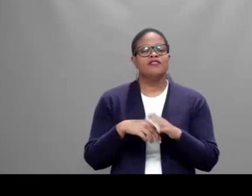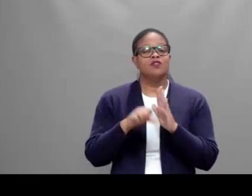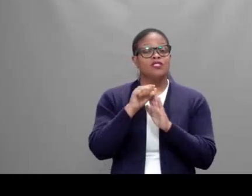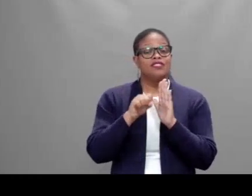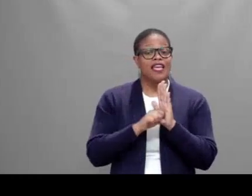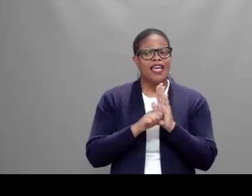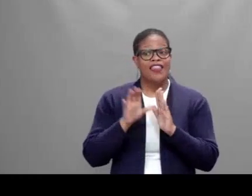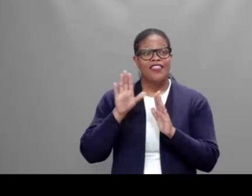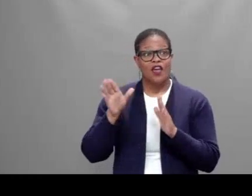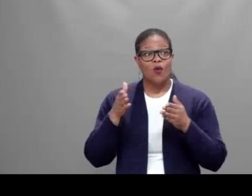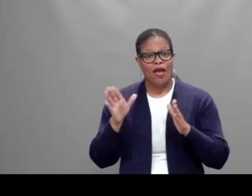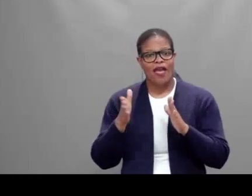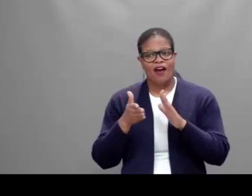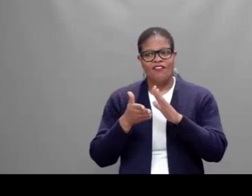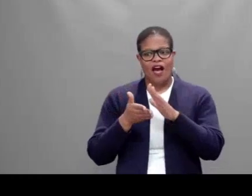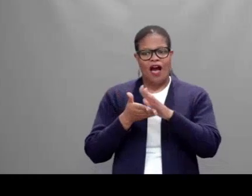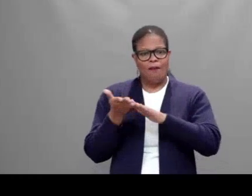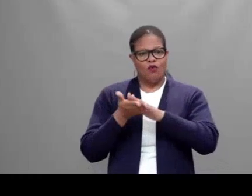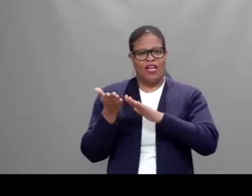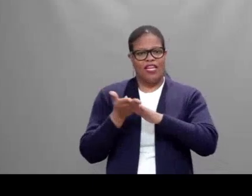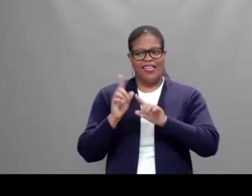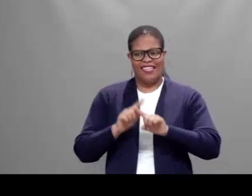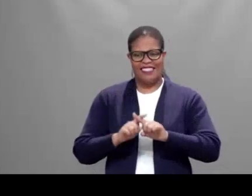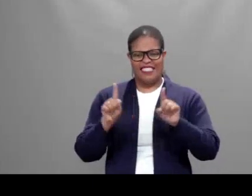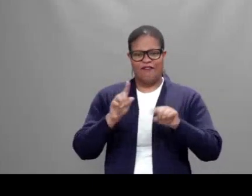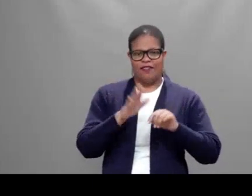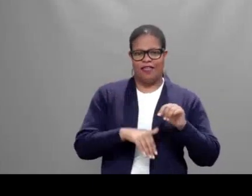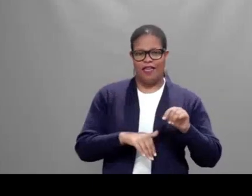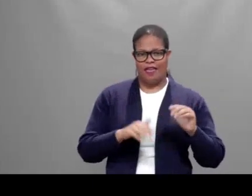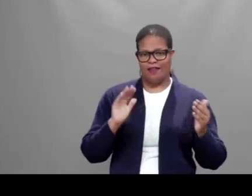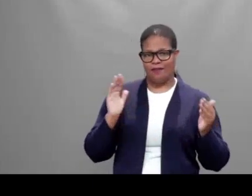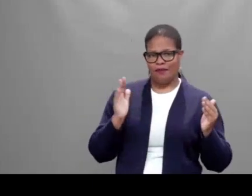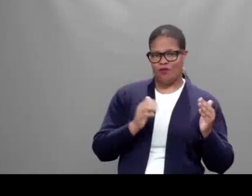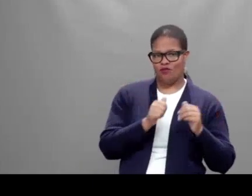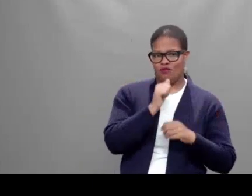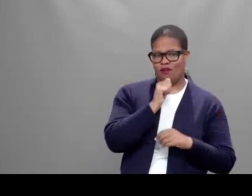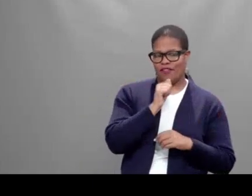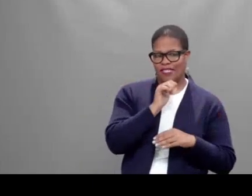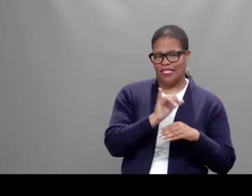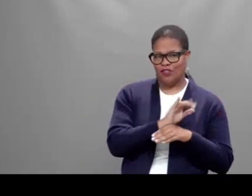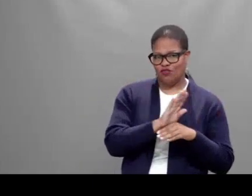state's way of operating is completely different than your private industry.